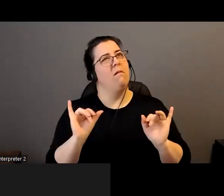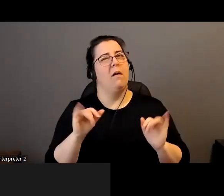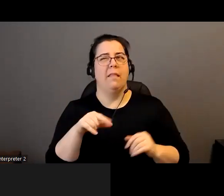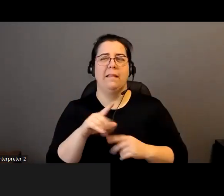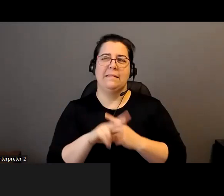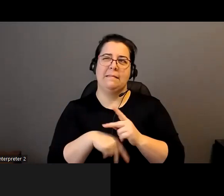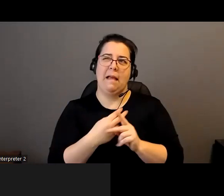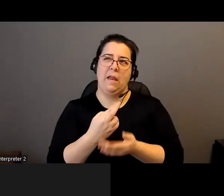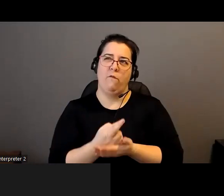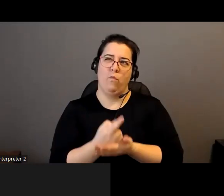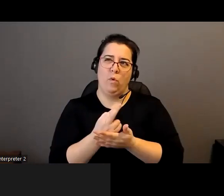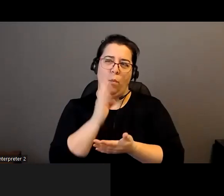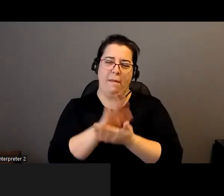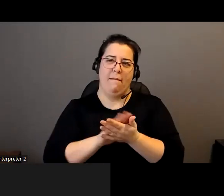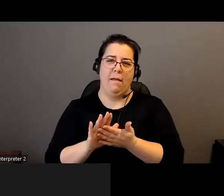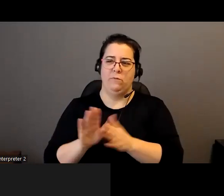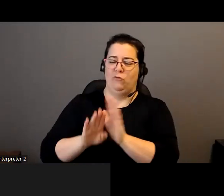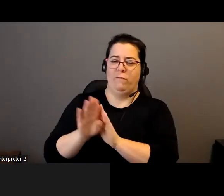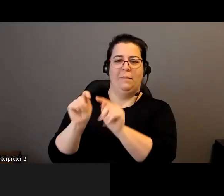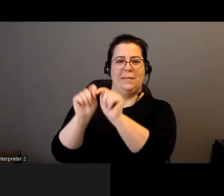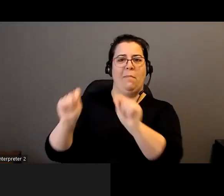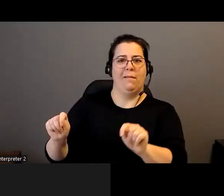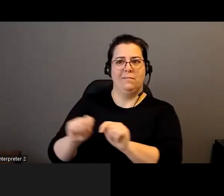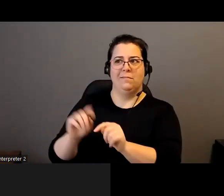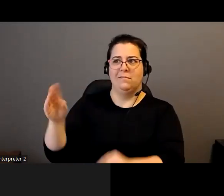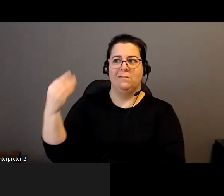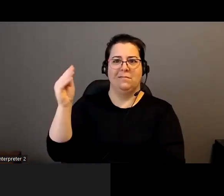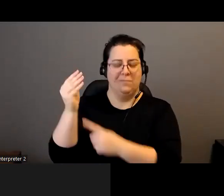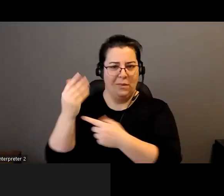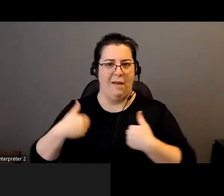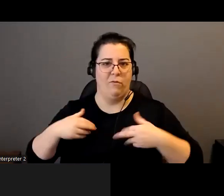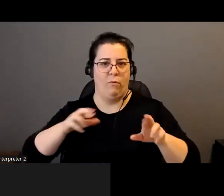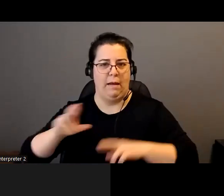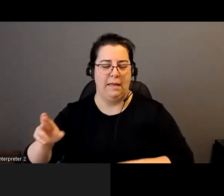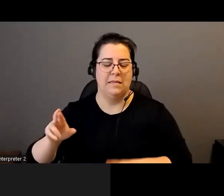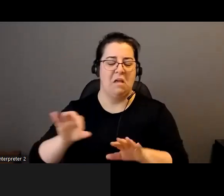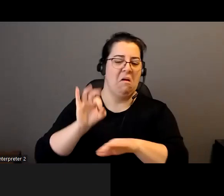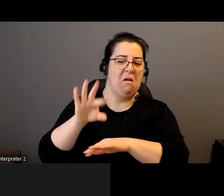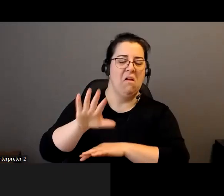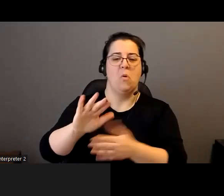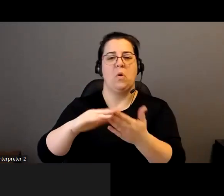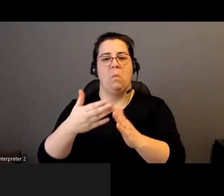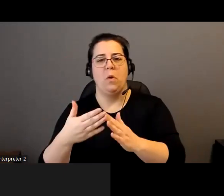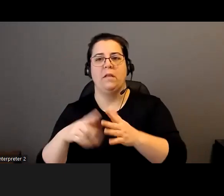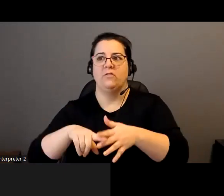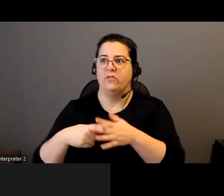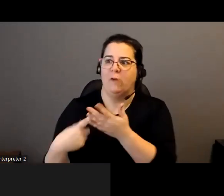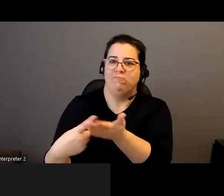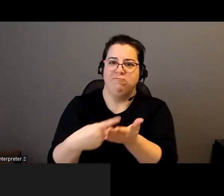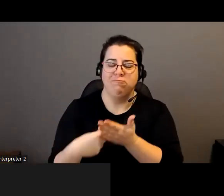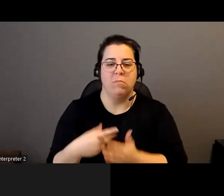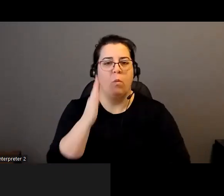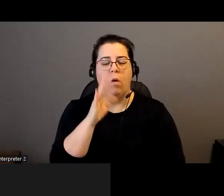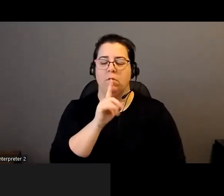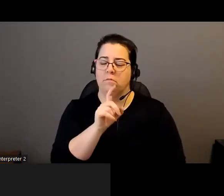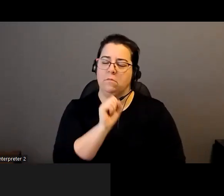for you to use in communities to spark these kinds of discussions, like the scenarios. It's so valuable to bring